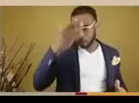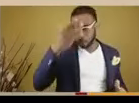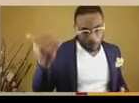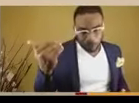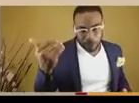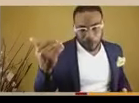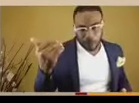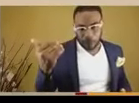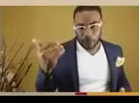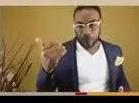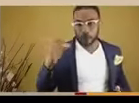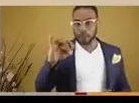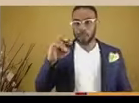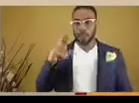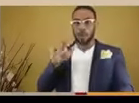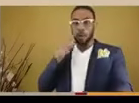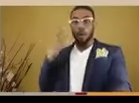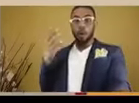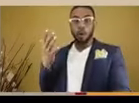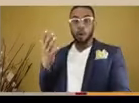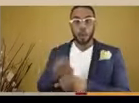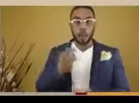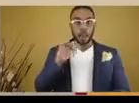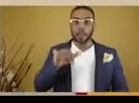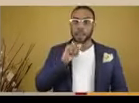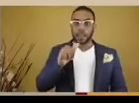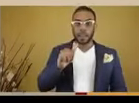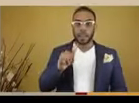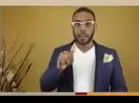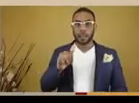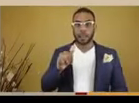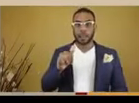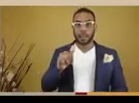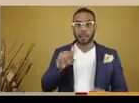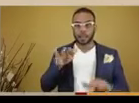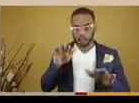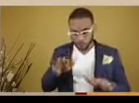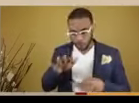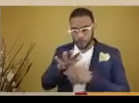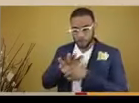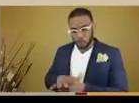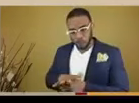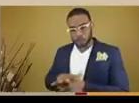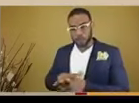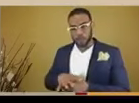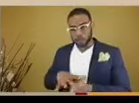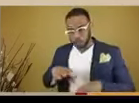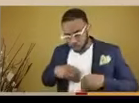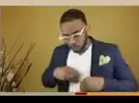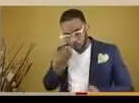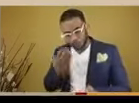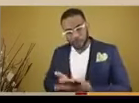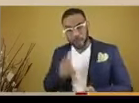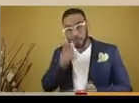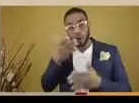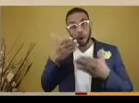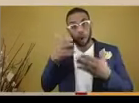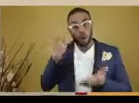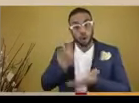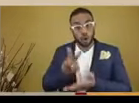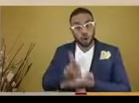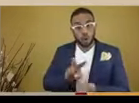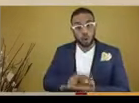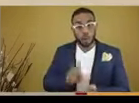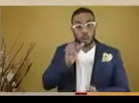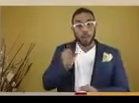the Confederates would have won had he not bowed to the pressure and bowed to the fact he was losing, that they